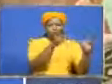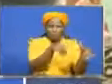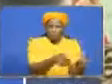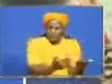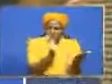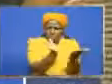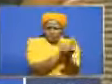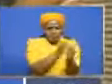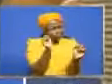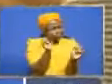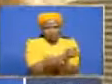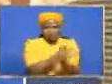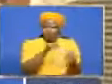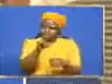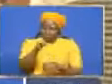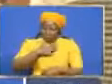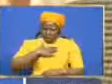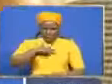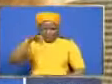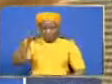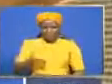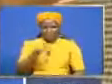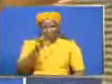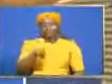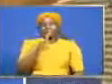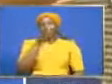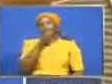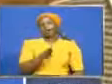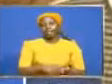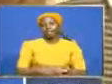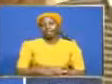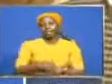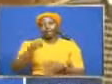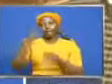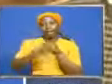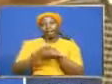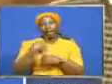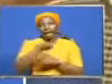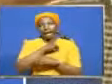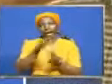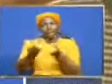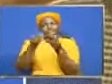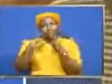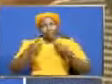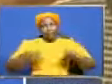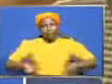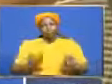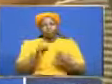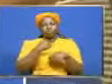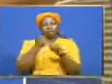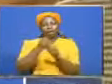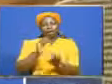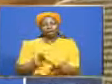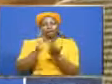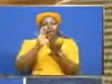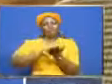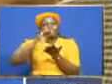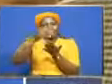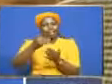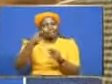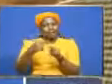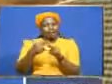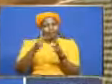irreducible minimum. Finally, tumepatiwa ruhusa ya kutengeneza a special fund ambayo inaitwa